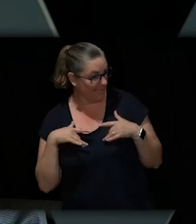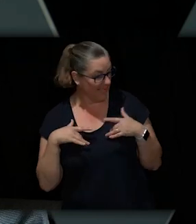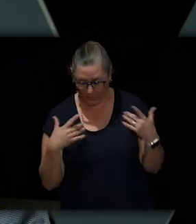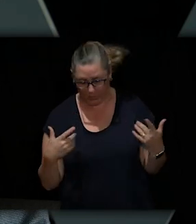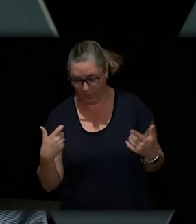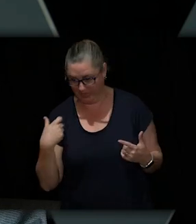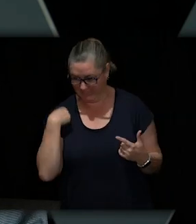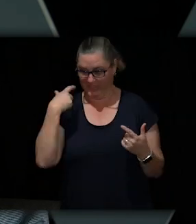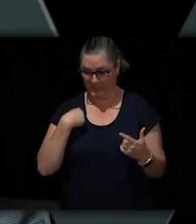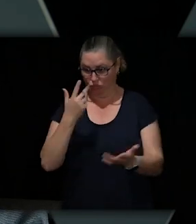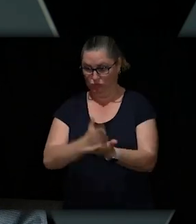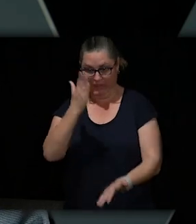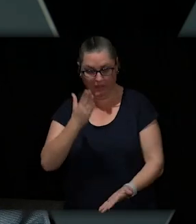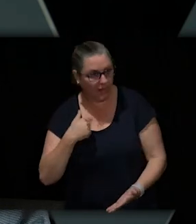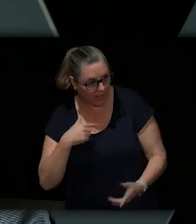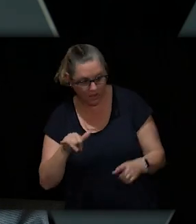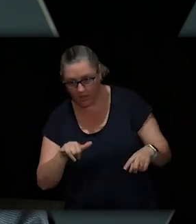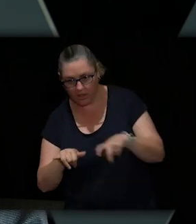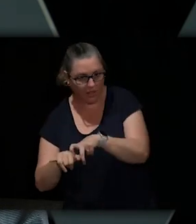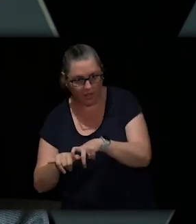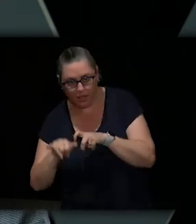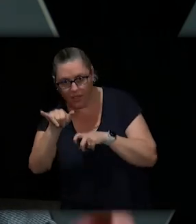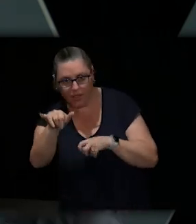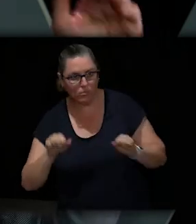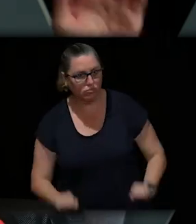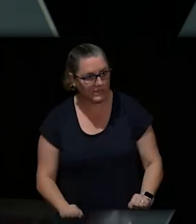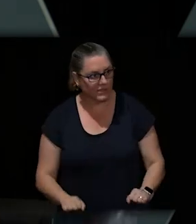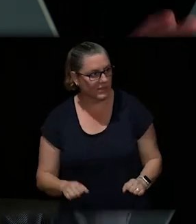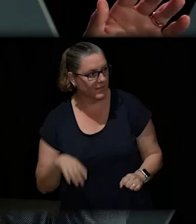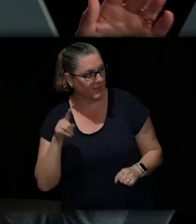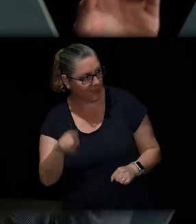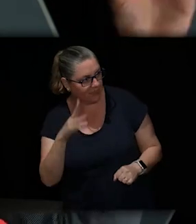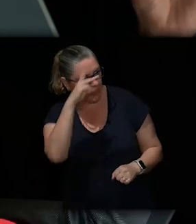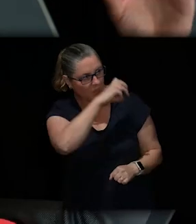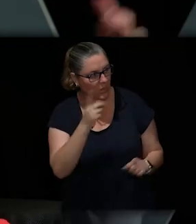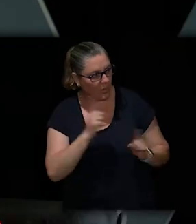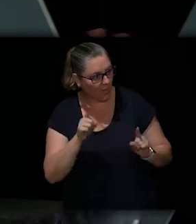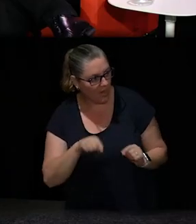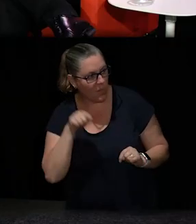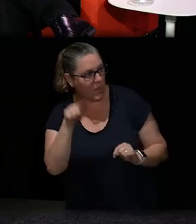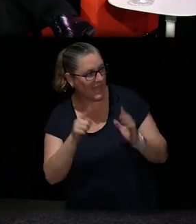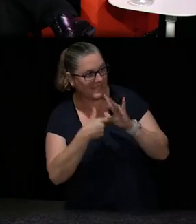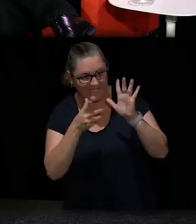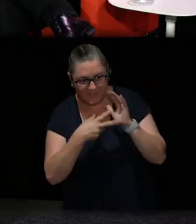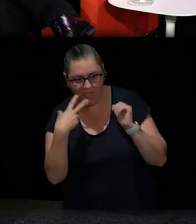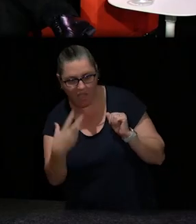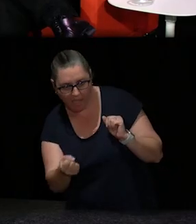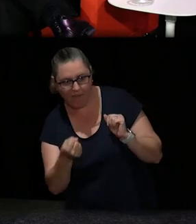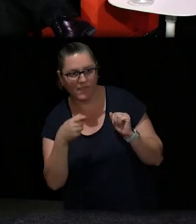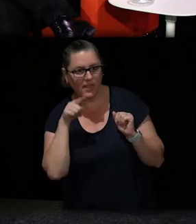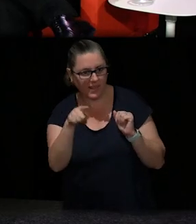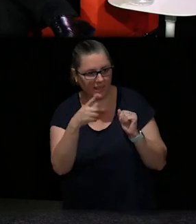couldn't believe I was getting on the plane. And there's this weird moment when you're on the plane, because there's TVs on Air Force One, and they carry